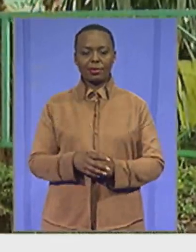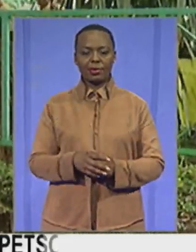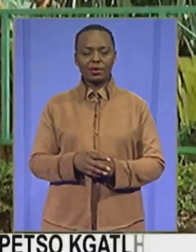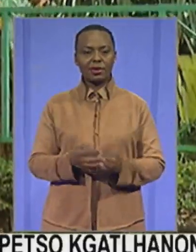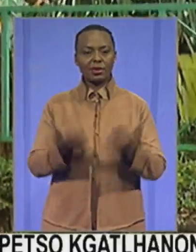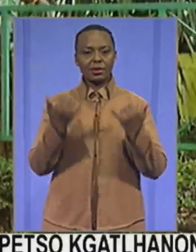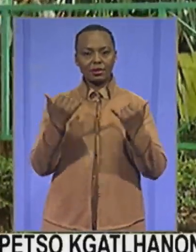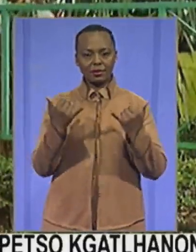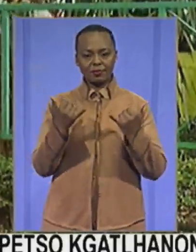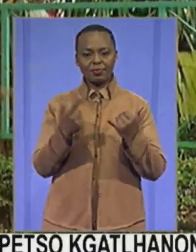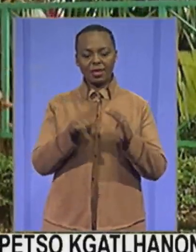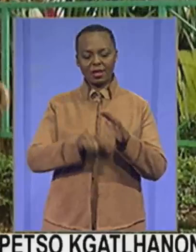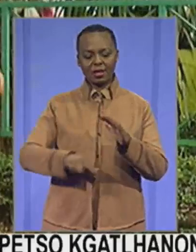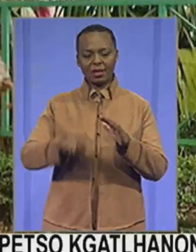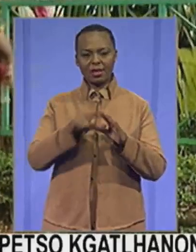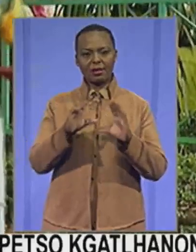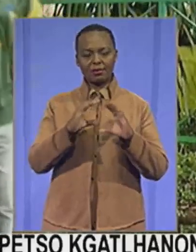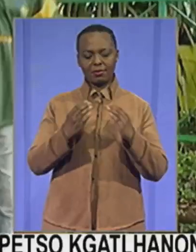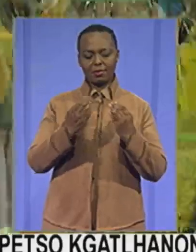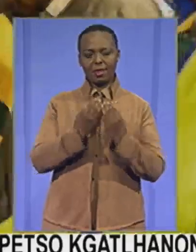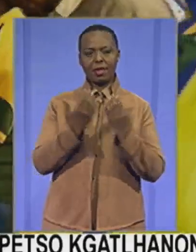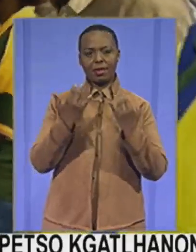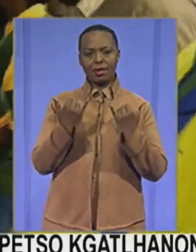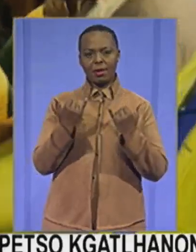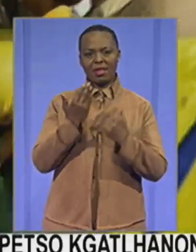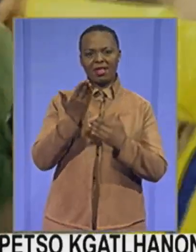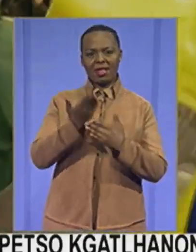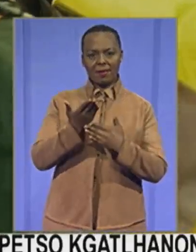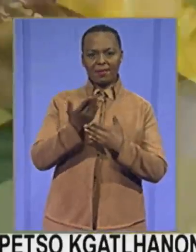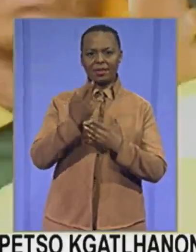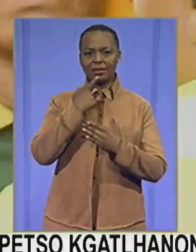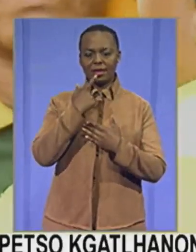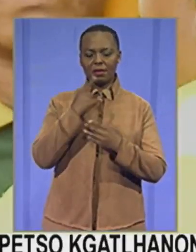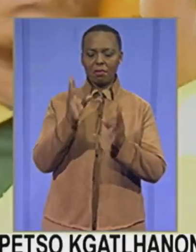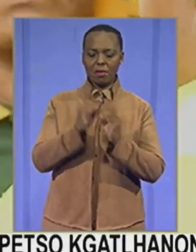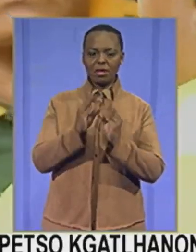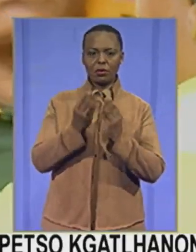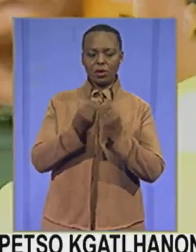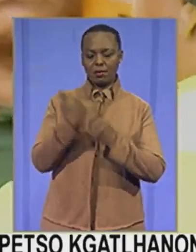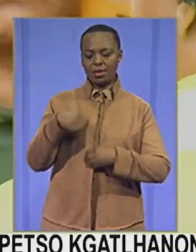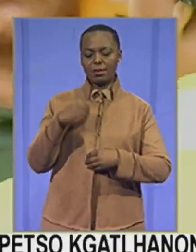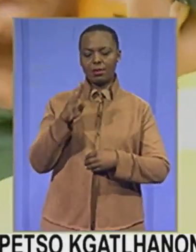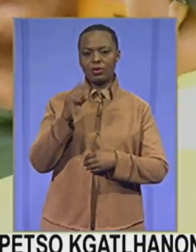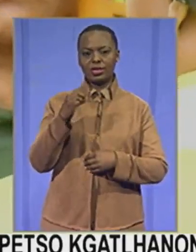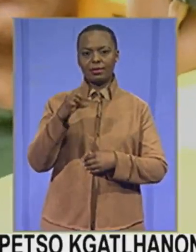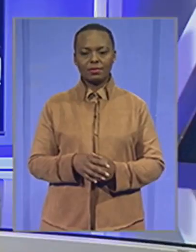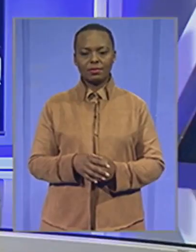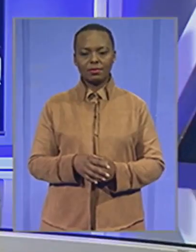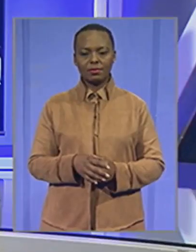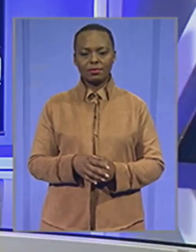Badiredi-kopo ba lefatshe la Matebeleng kwa Brits kwa bokone bophirima ba kopile kopano ya tshoganyetso le masepala wa Madibeng.